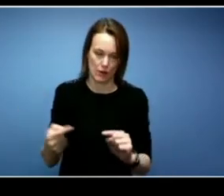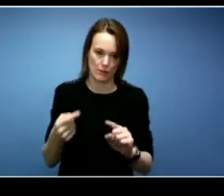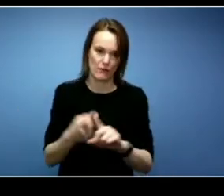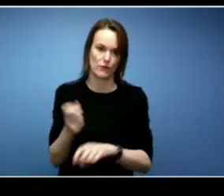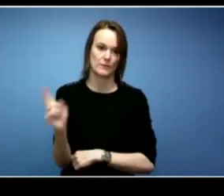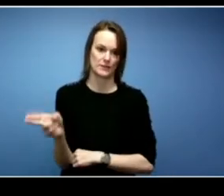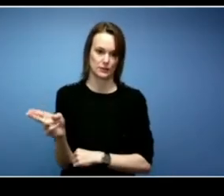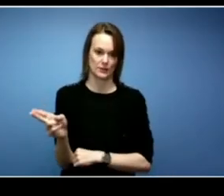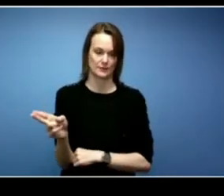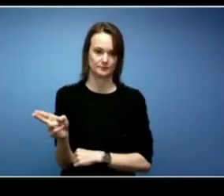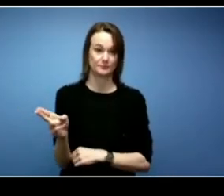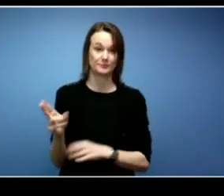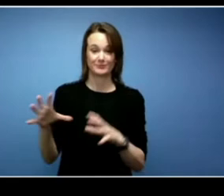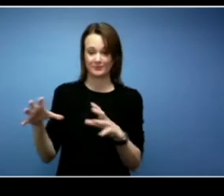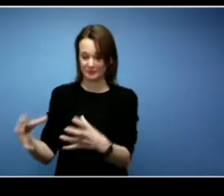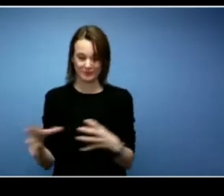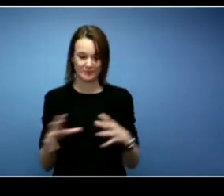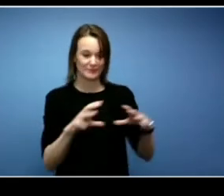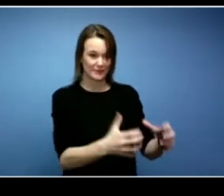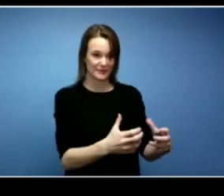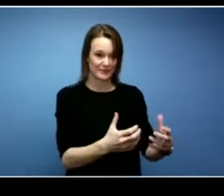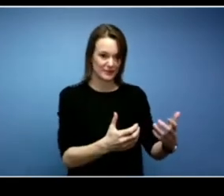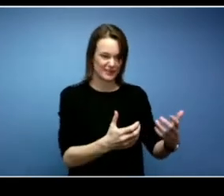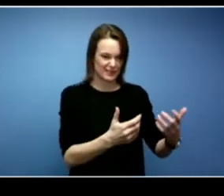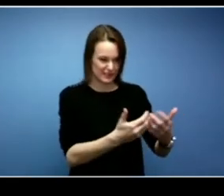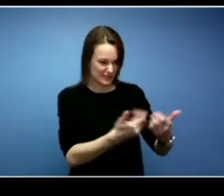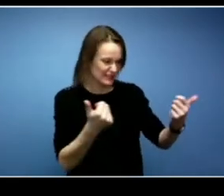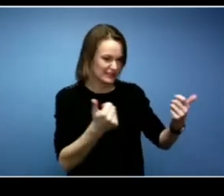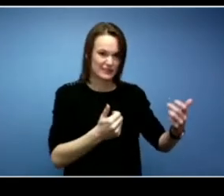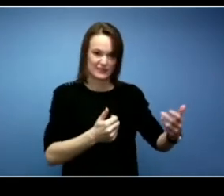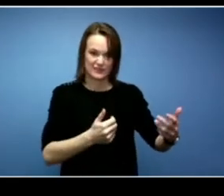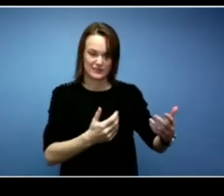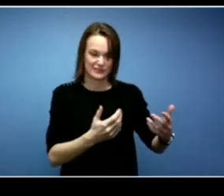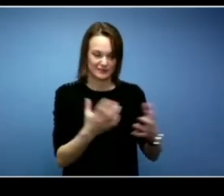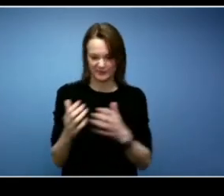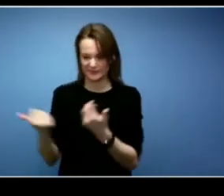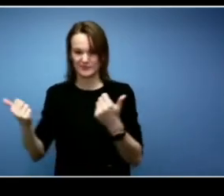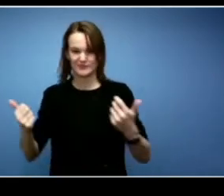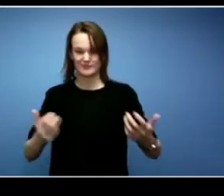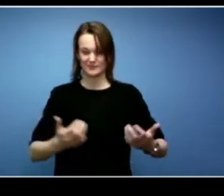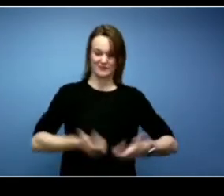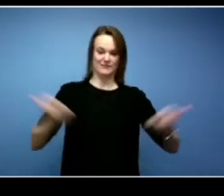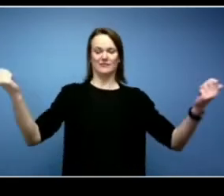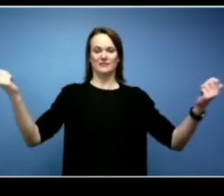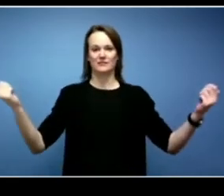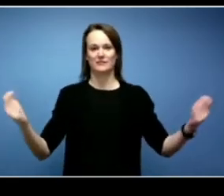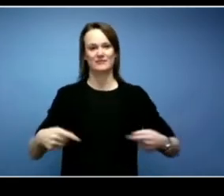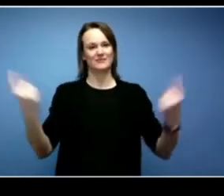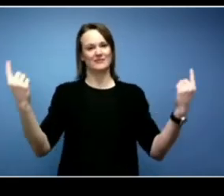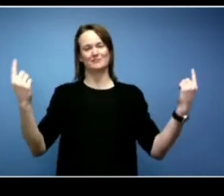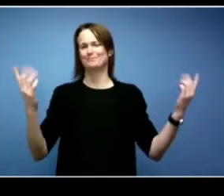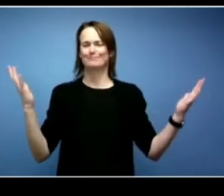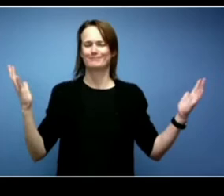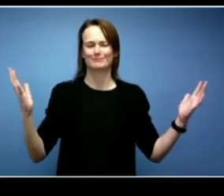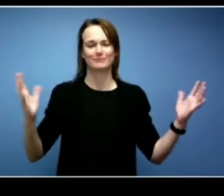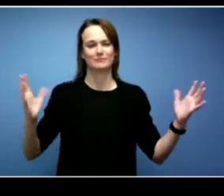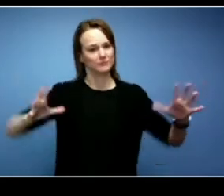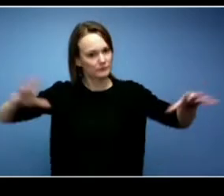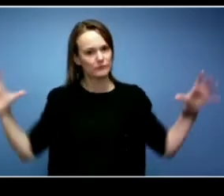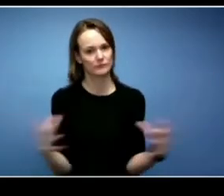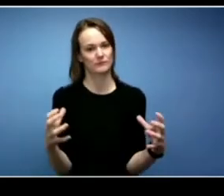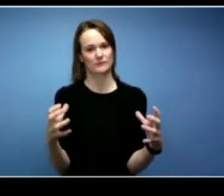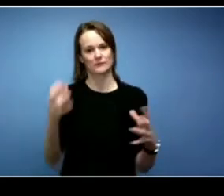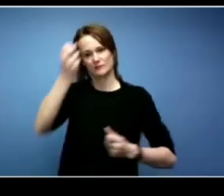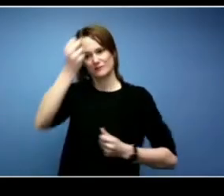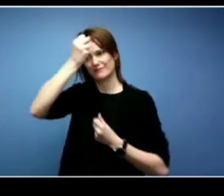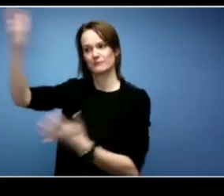Divisions within and between our communities only further supports colonialism, in my opinion, and that separation means we lose voice, we lose